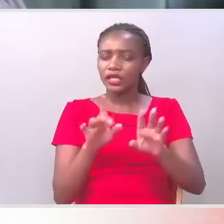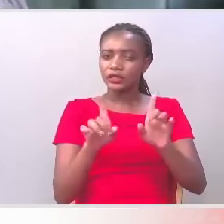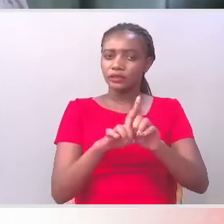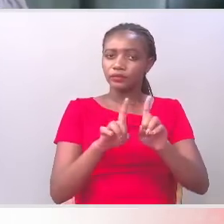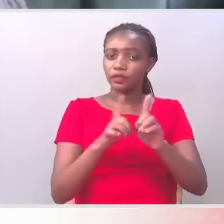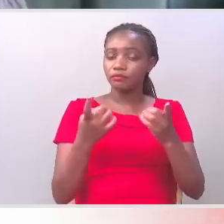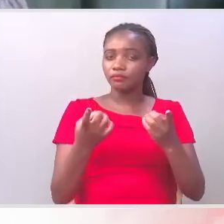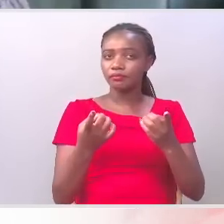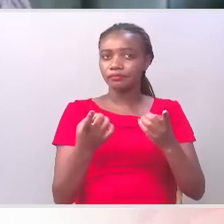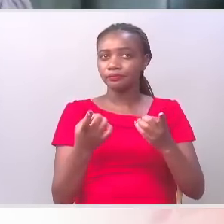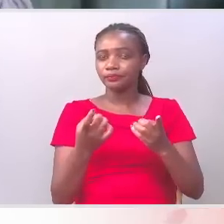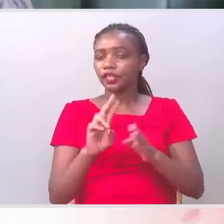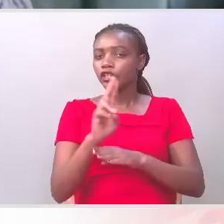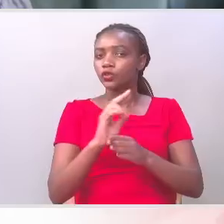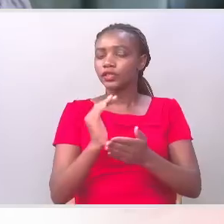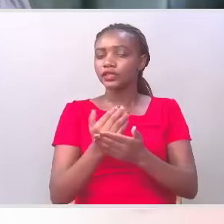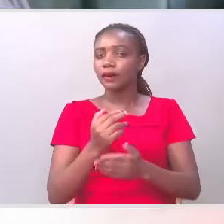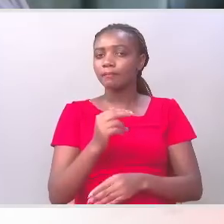outcompeting the natural